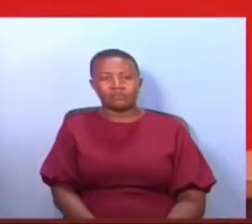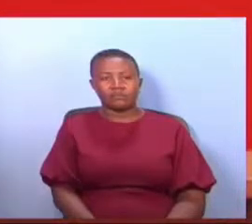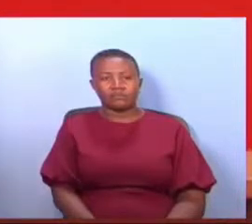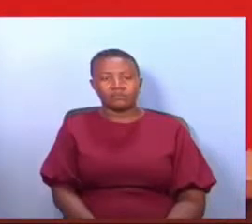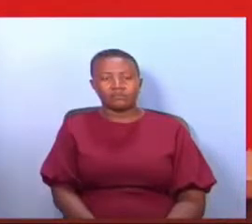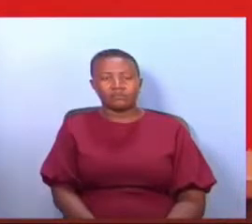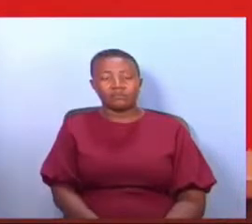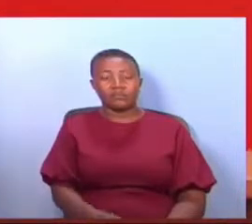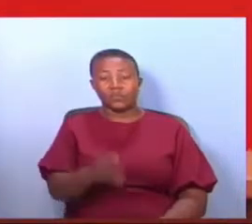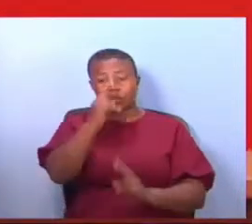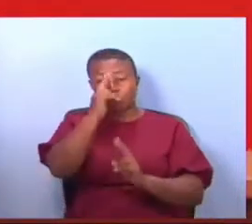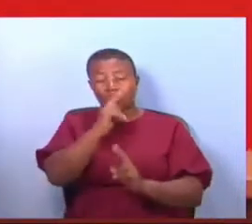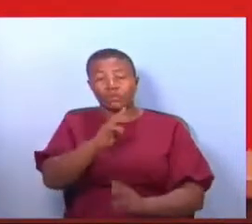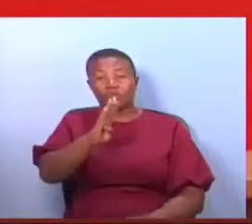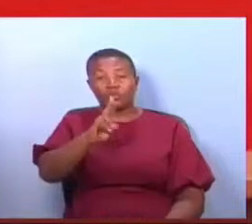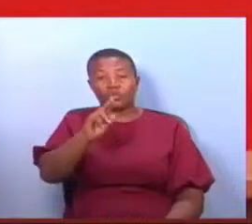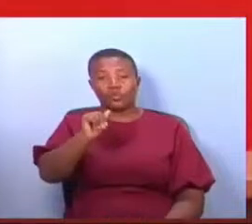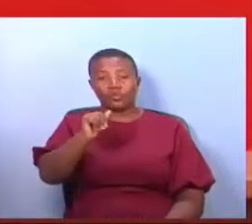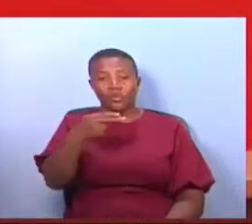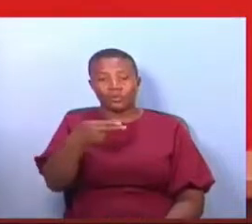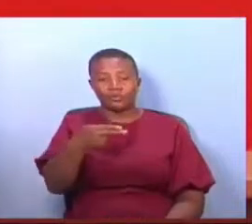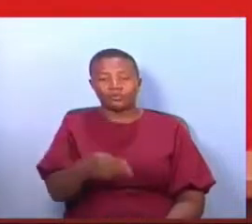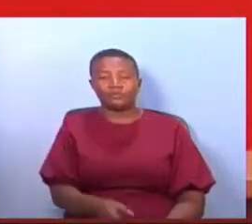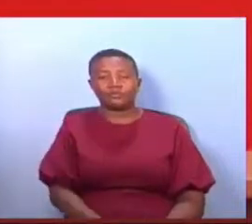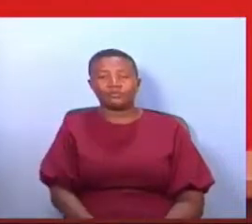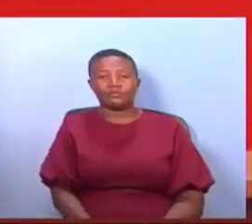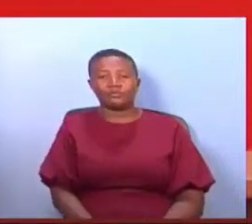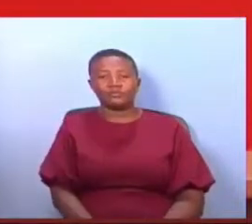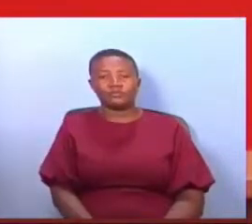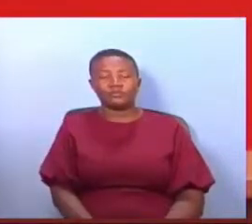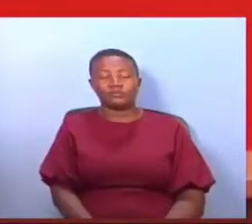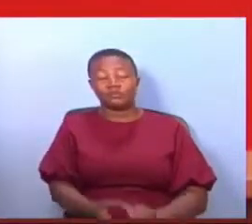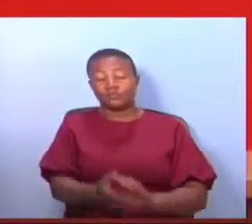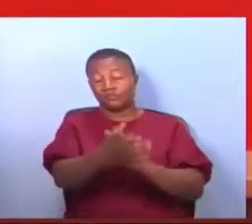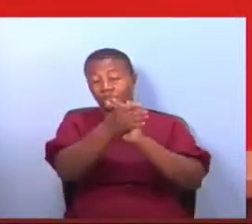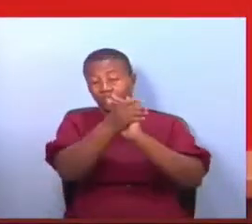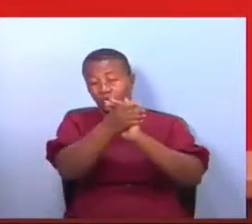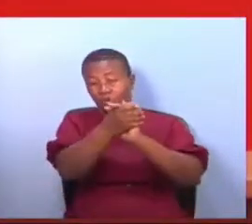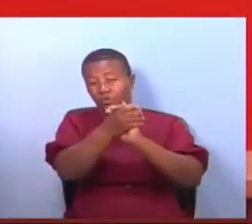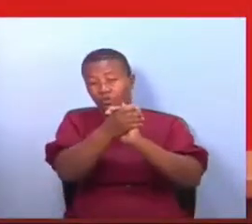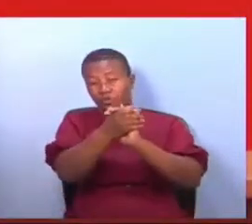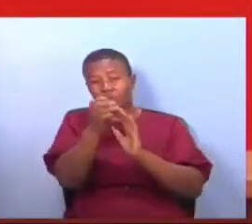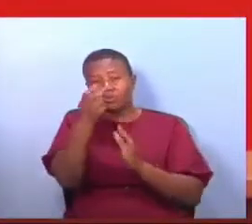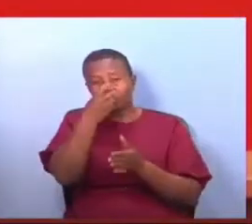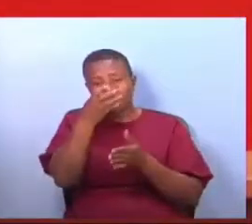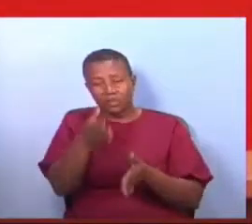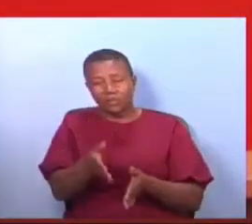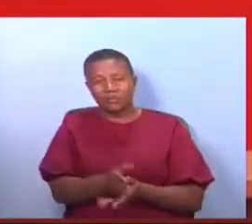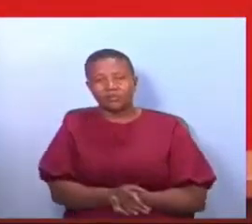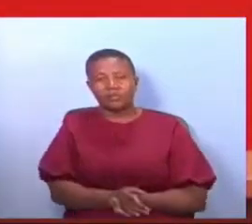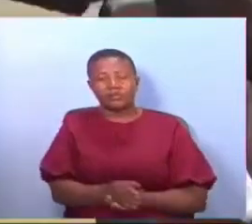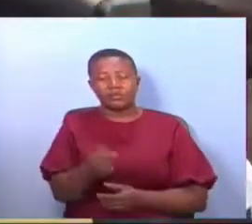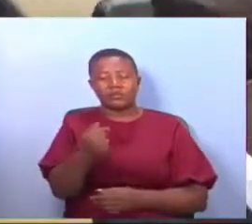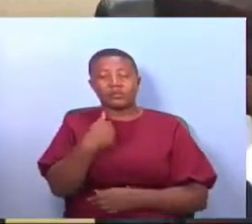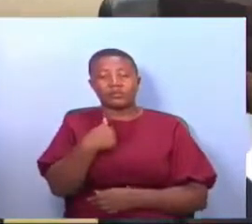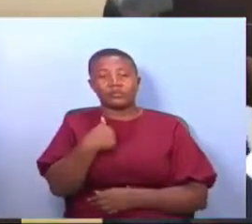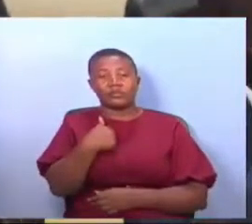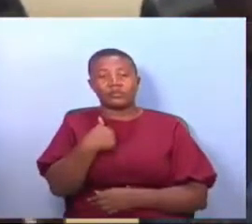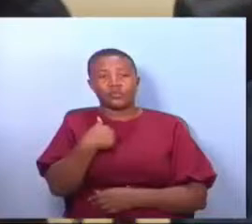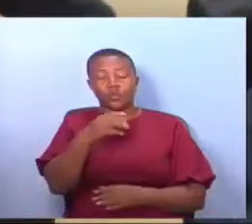Honourable Boa. Honourable Speaker, congratulations once again. I have to communicate to